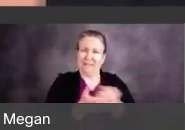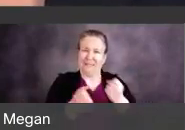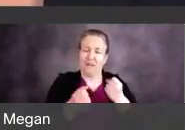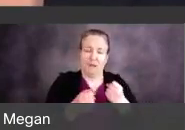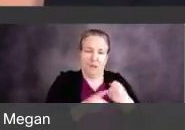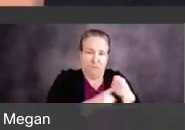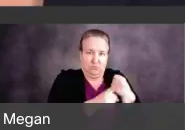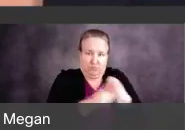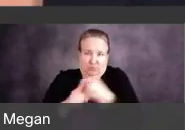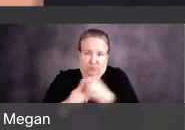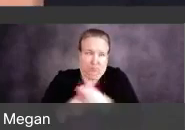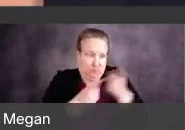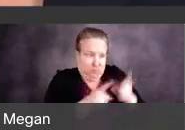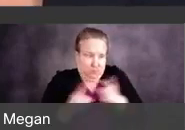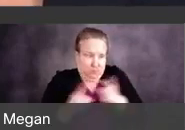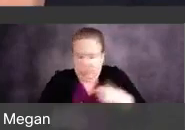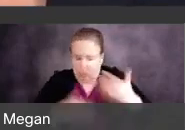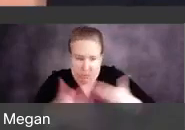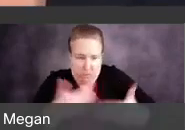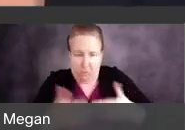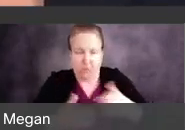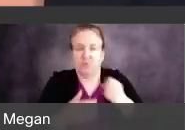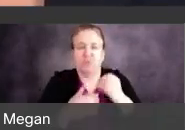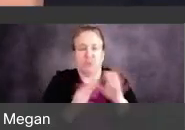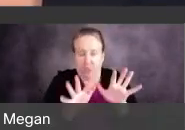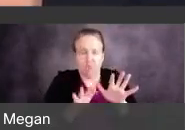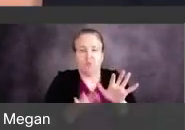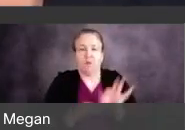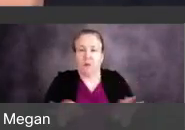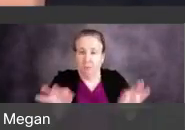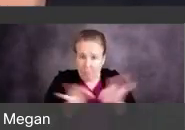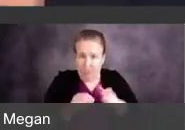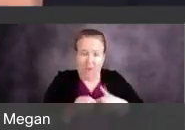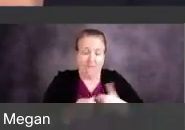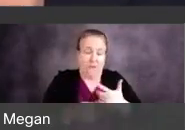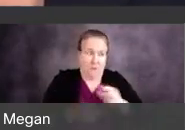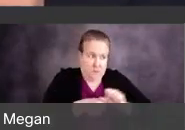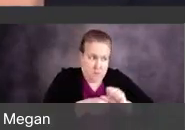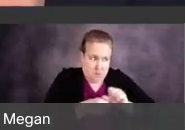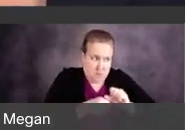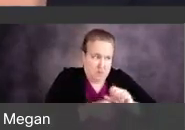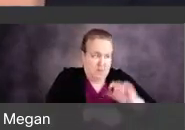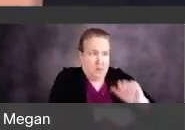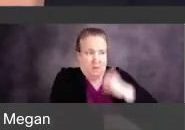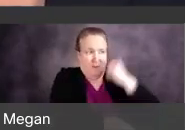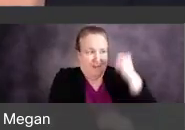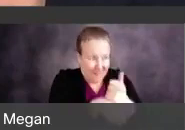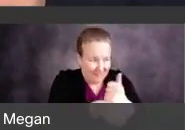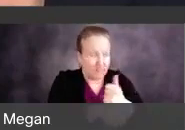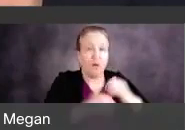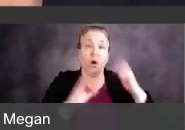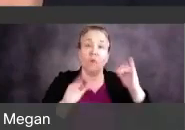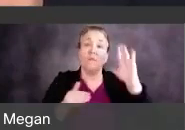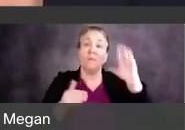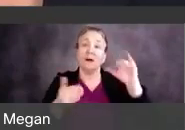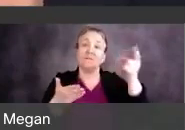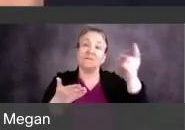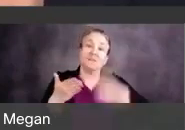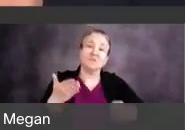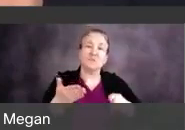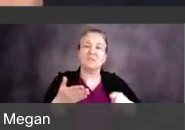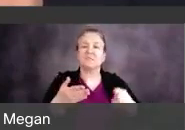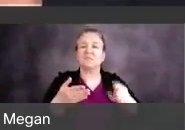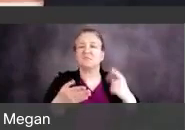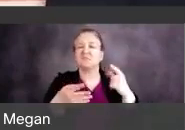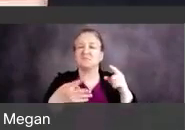so it has taken us just these few weeks to get this up and running. But hopefully by the middle or end of next week, that option will